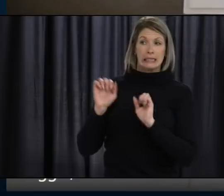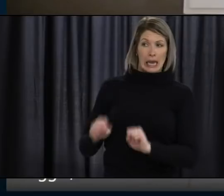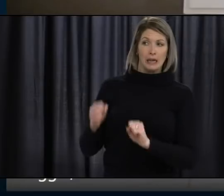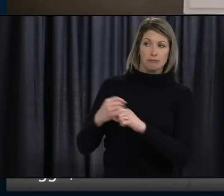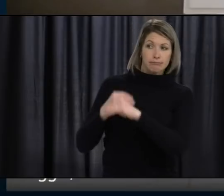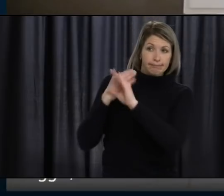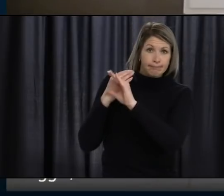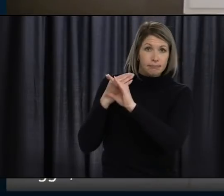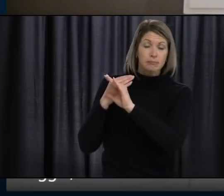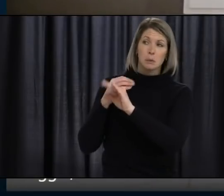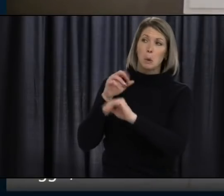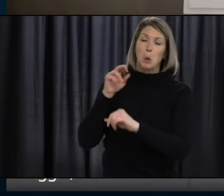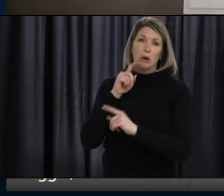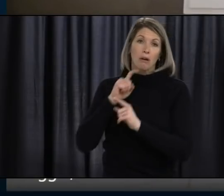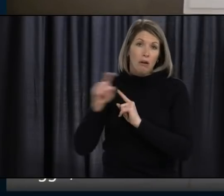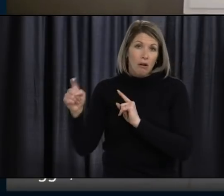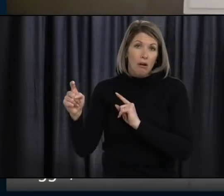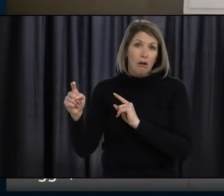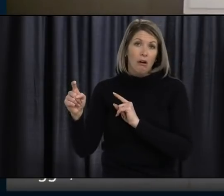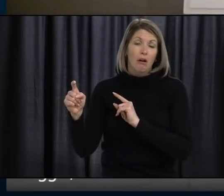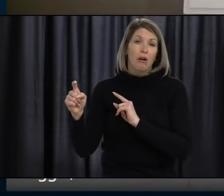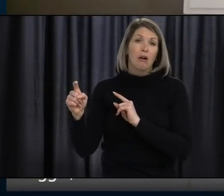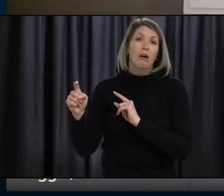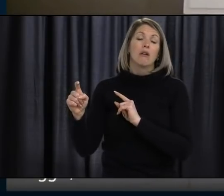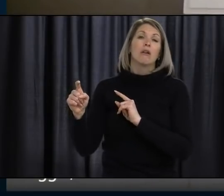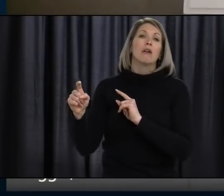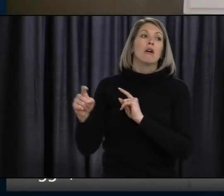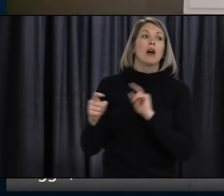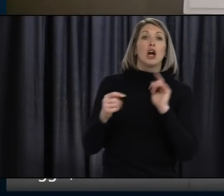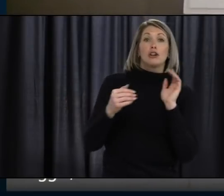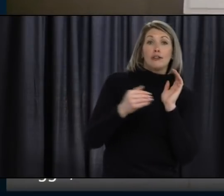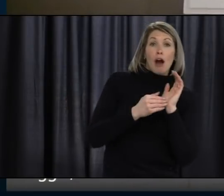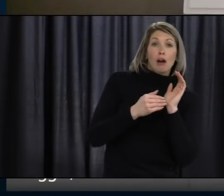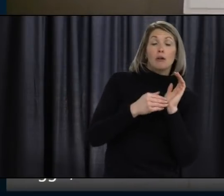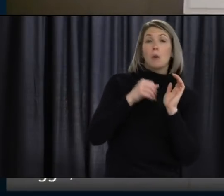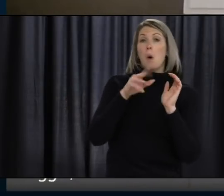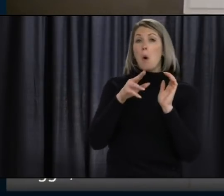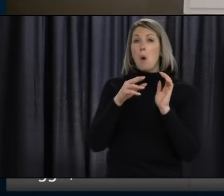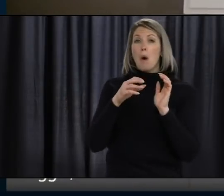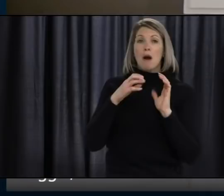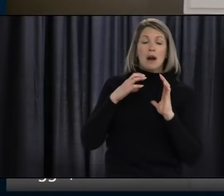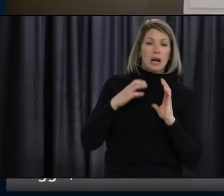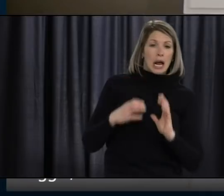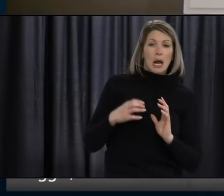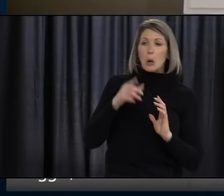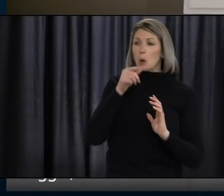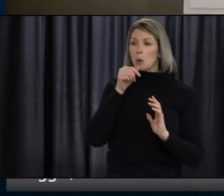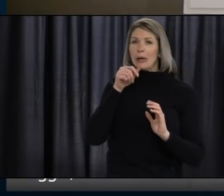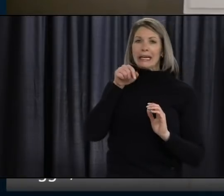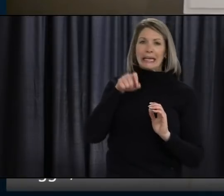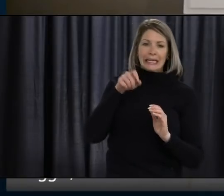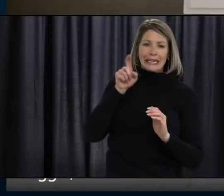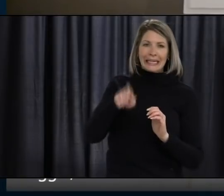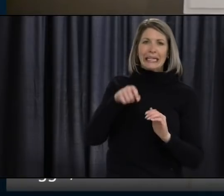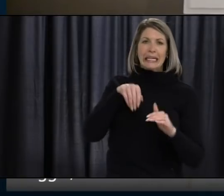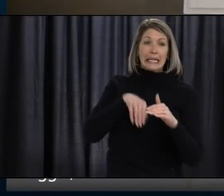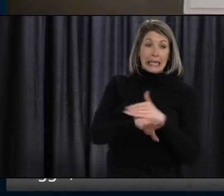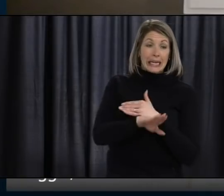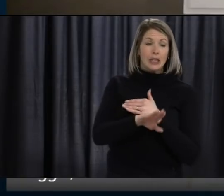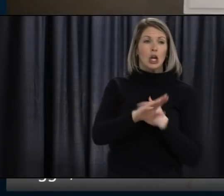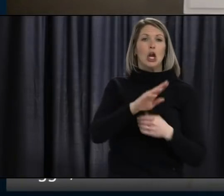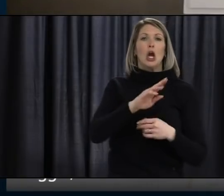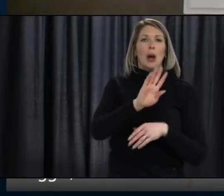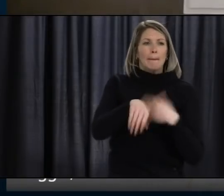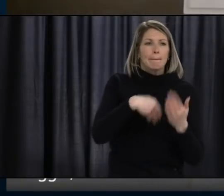in terms of clinical and care needs, there are caregivers who do have to visit personal care homes to actually provide